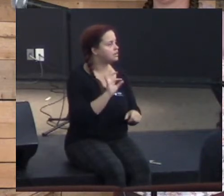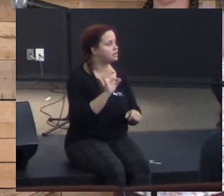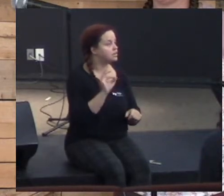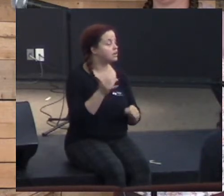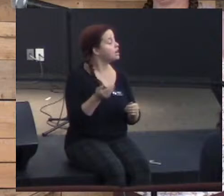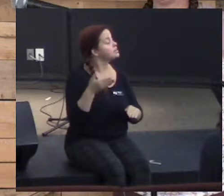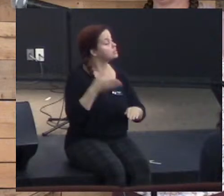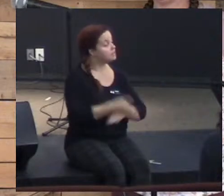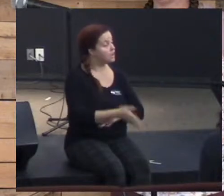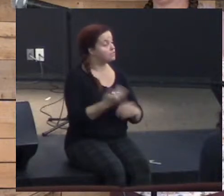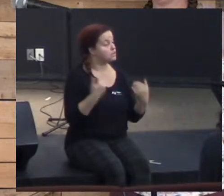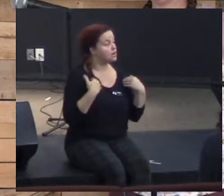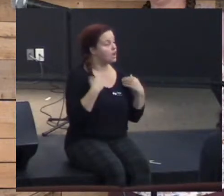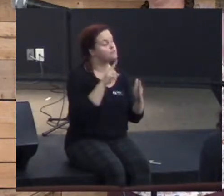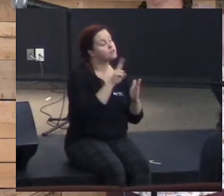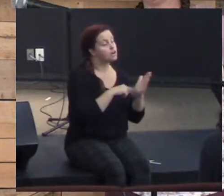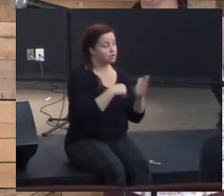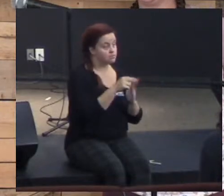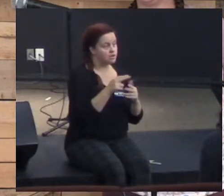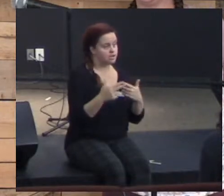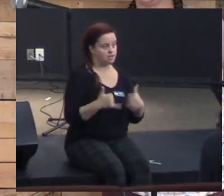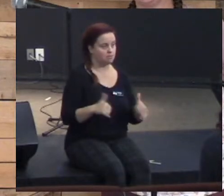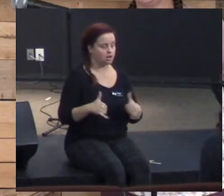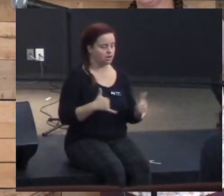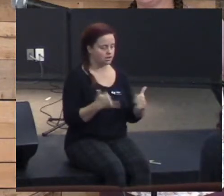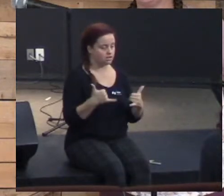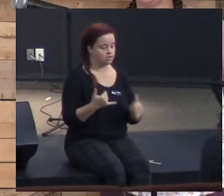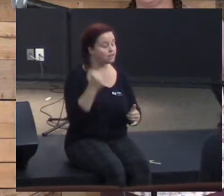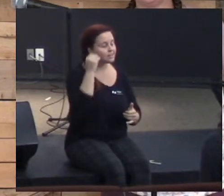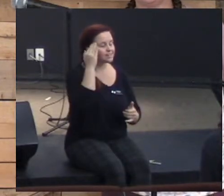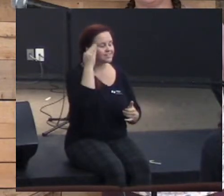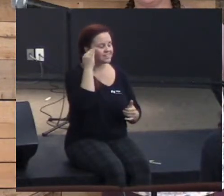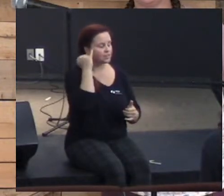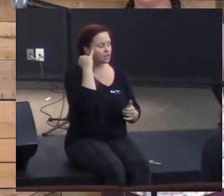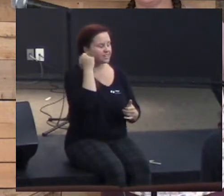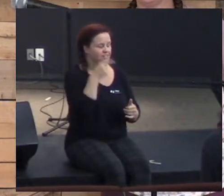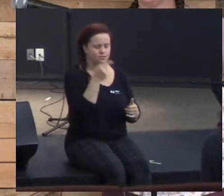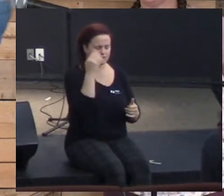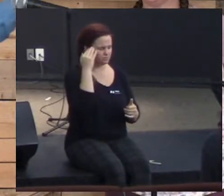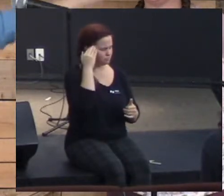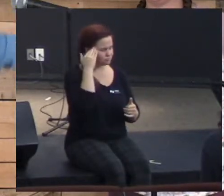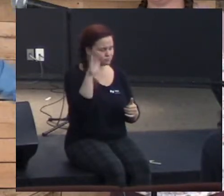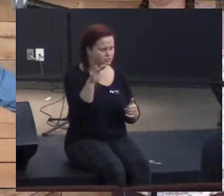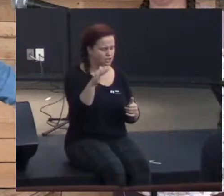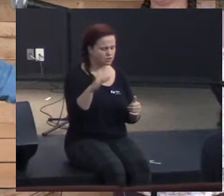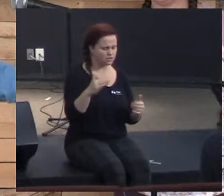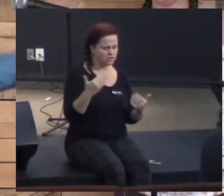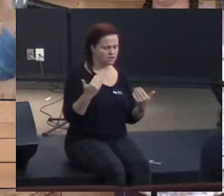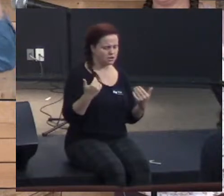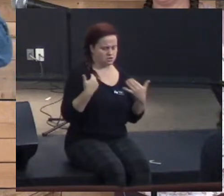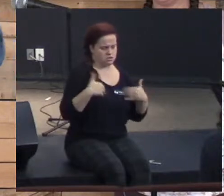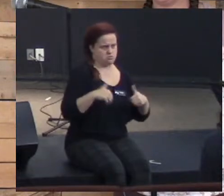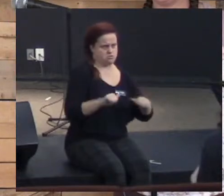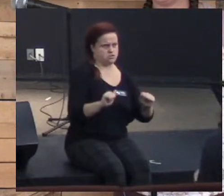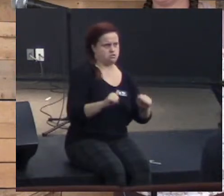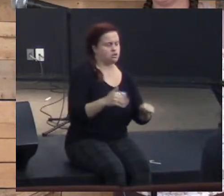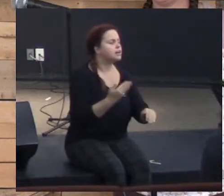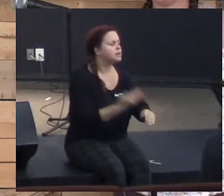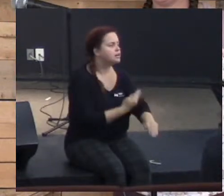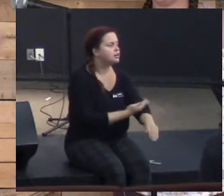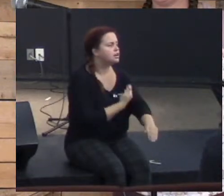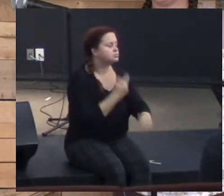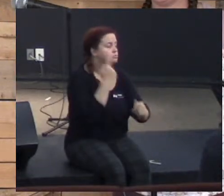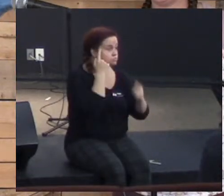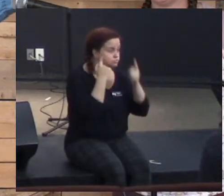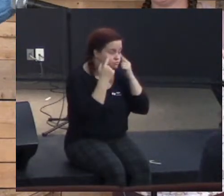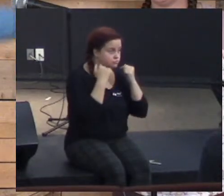party. So some of you may not know, we're trying to revamp our cry room and create kind of a nursing room, sensory